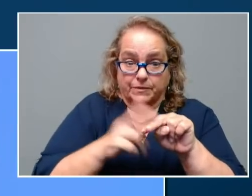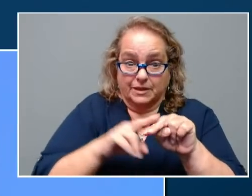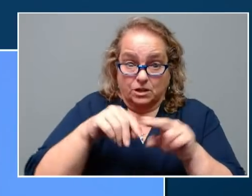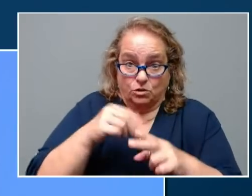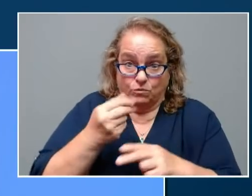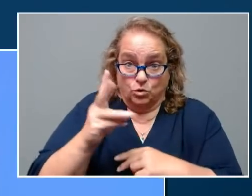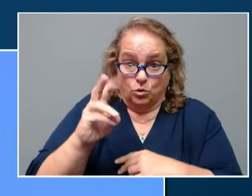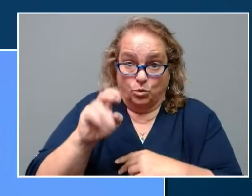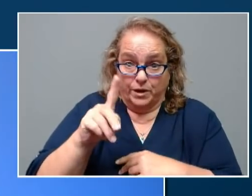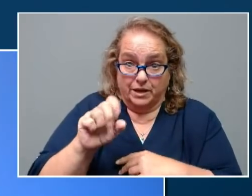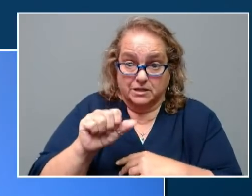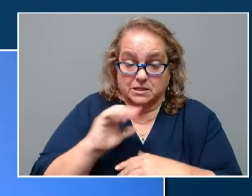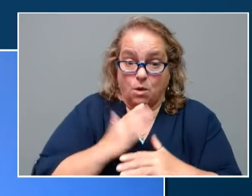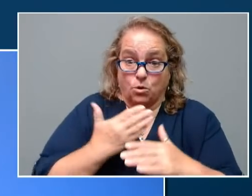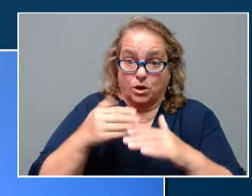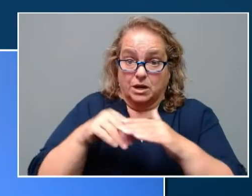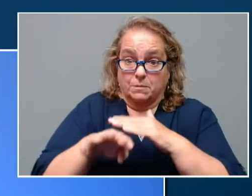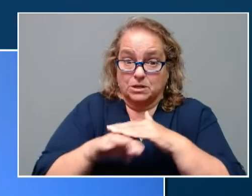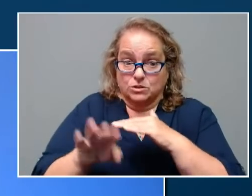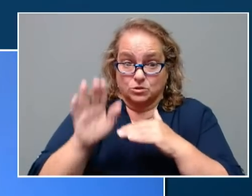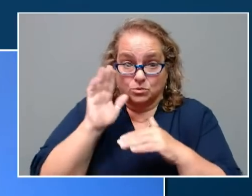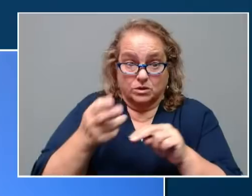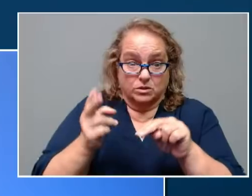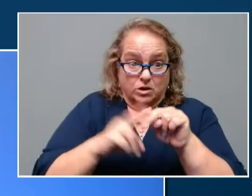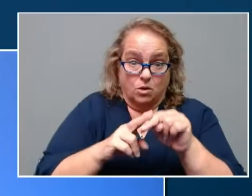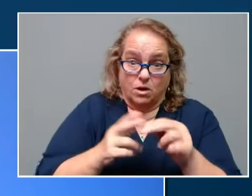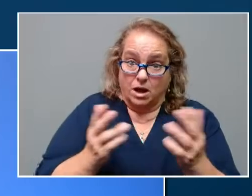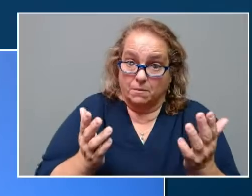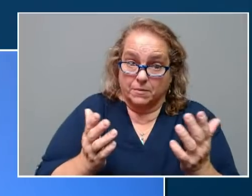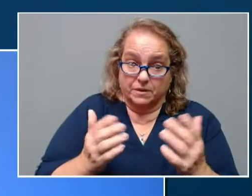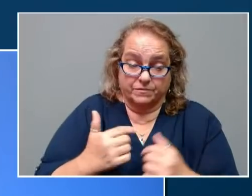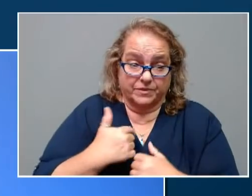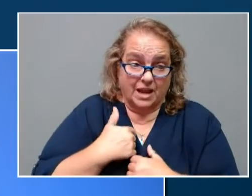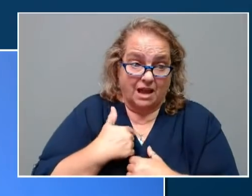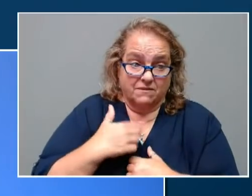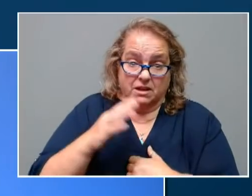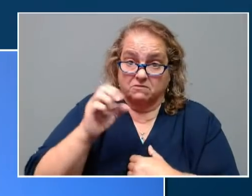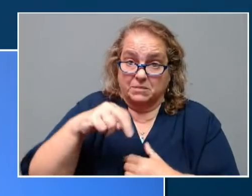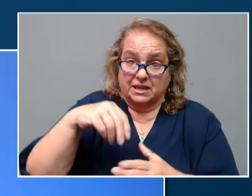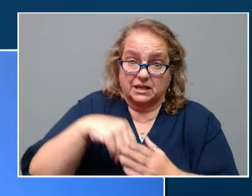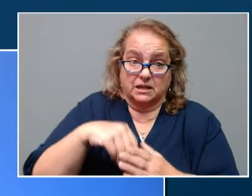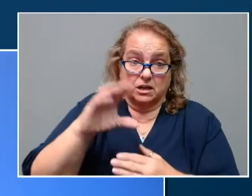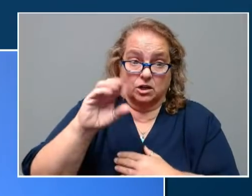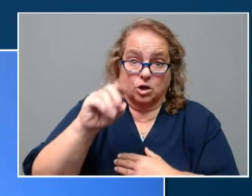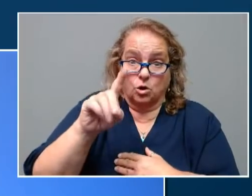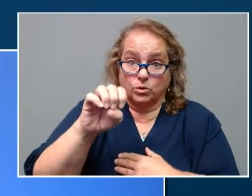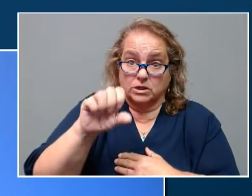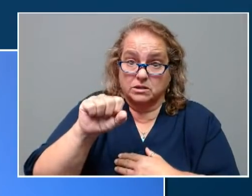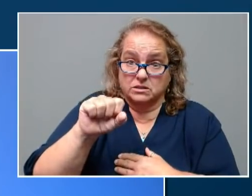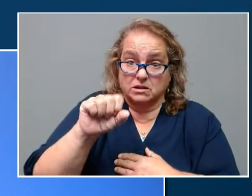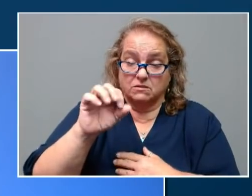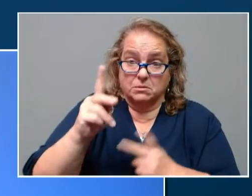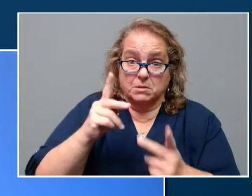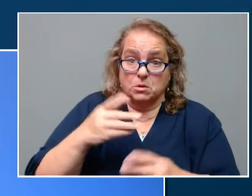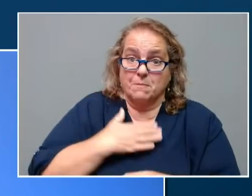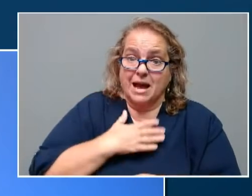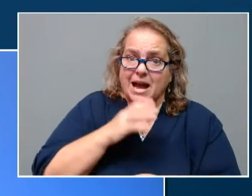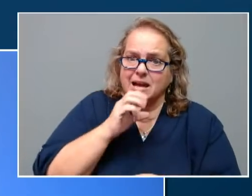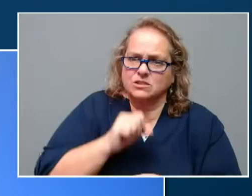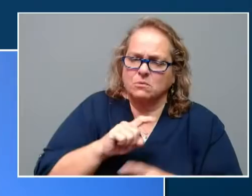admissions are only going to go up. I've been in codes for people not just my age, but my kids'